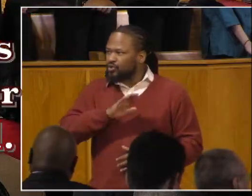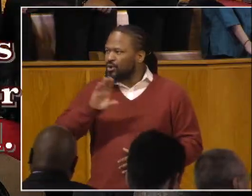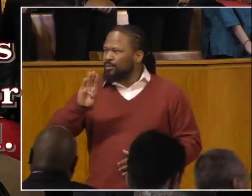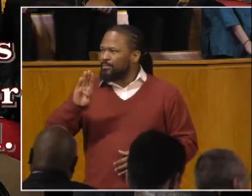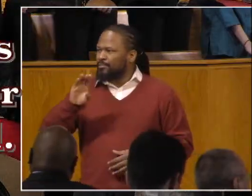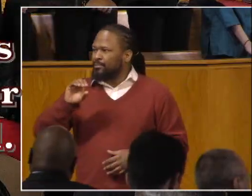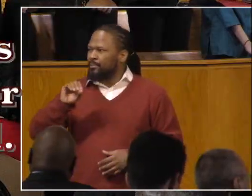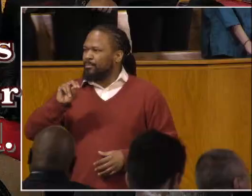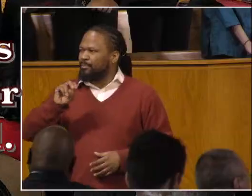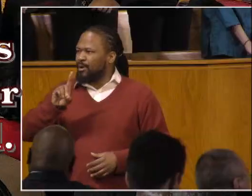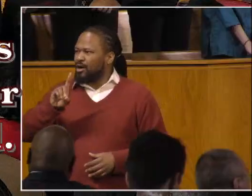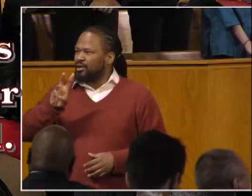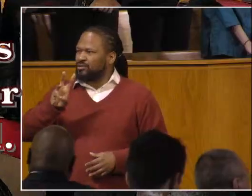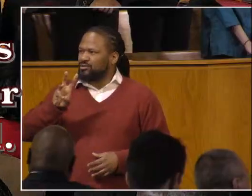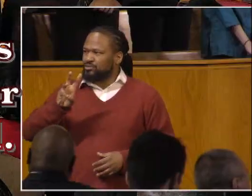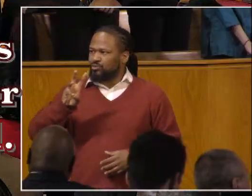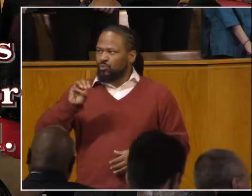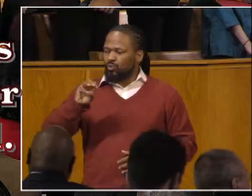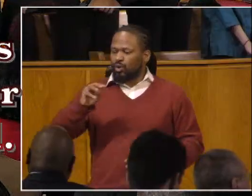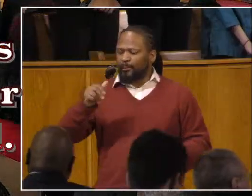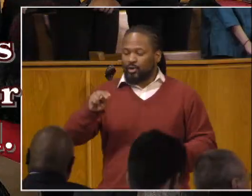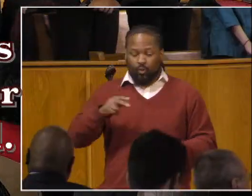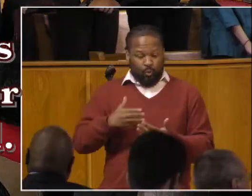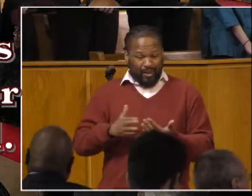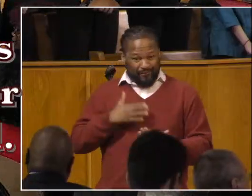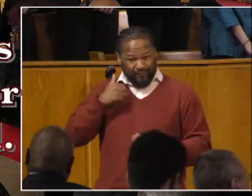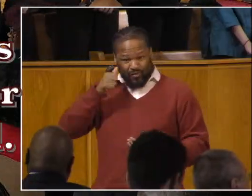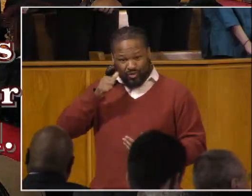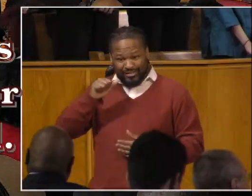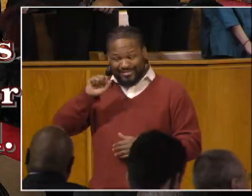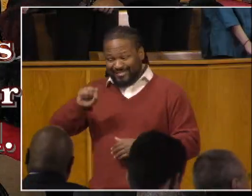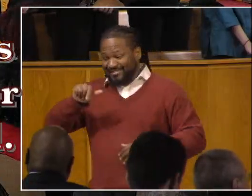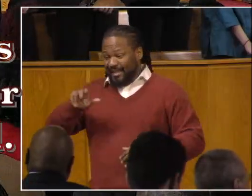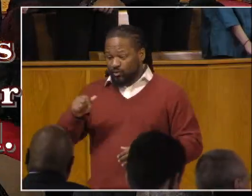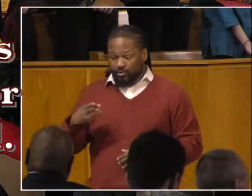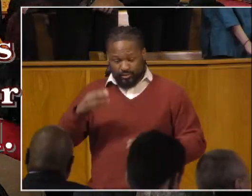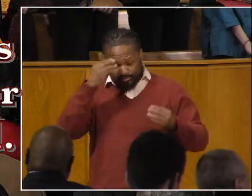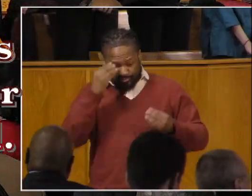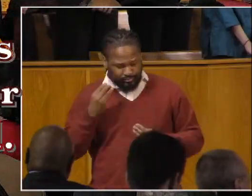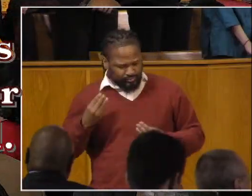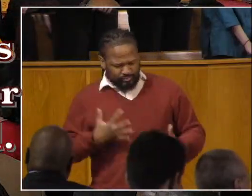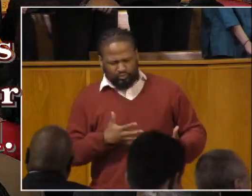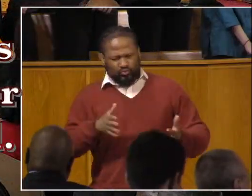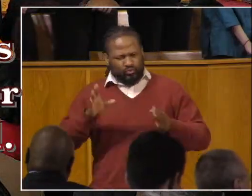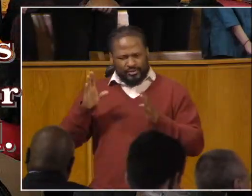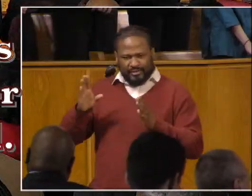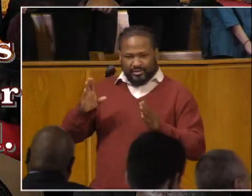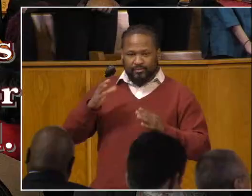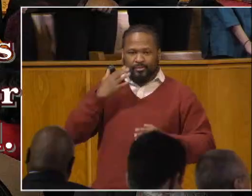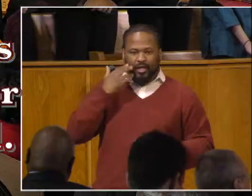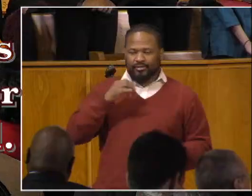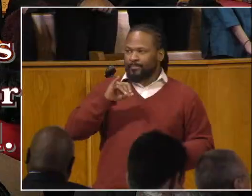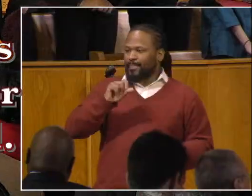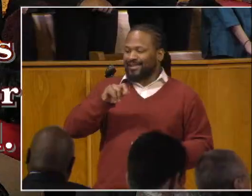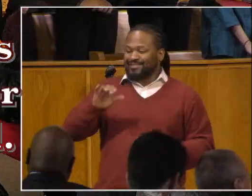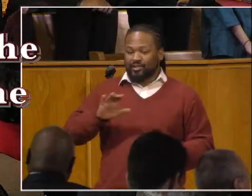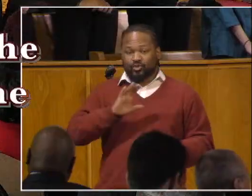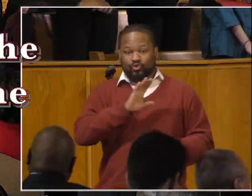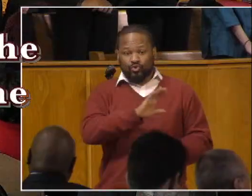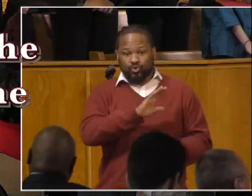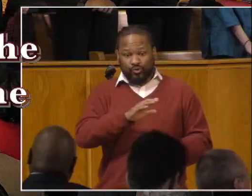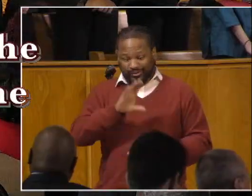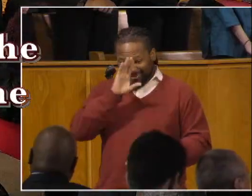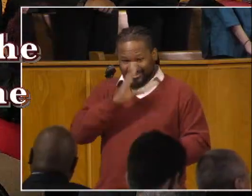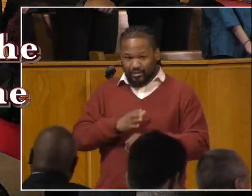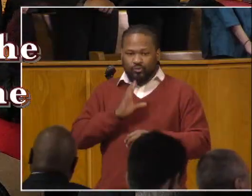bondwoman. Whatever Sarah has said to you, listen to her voice. For in Isaac your seed shall be